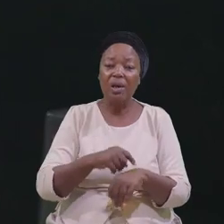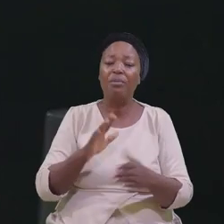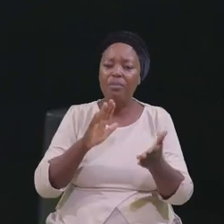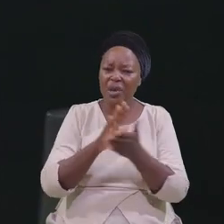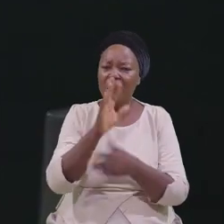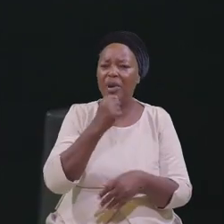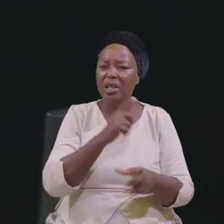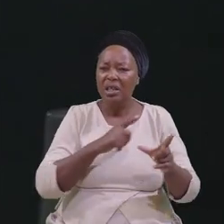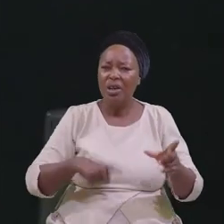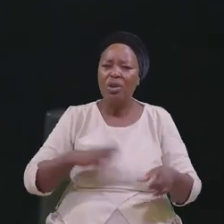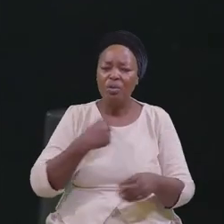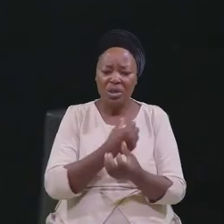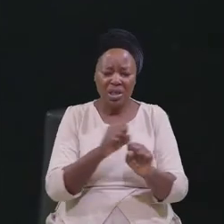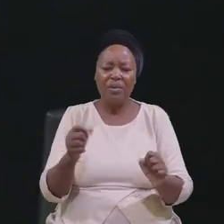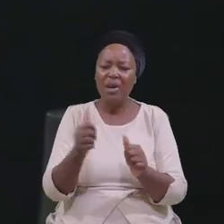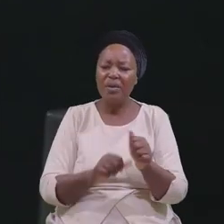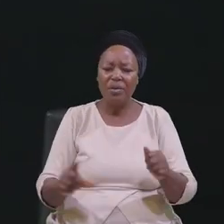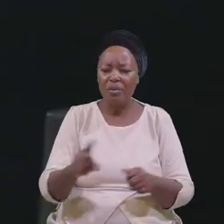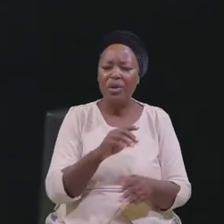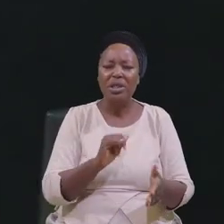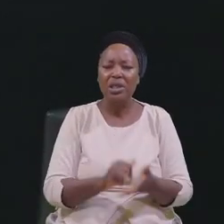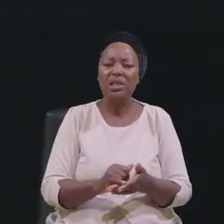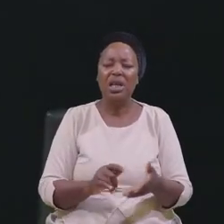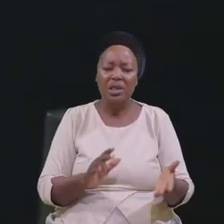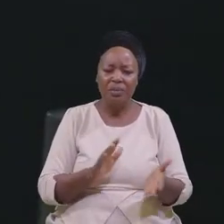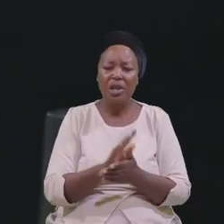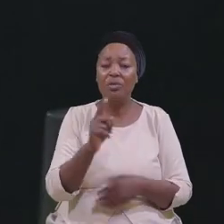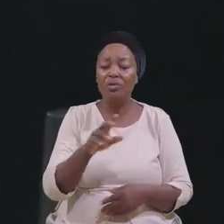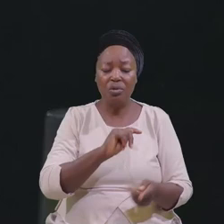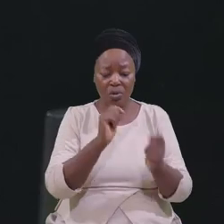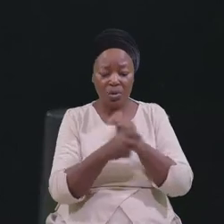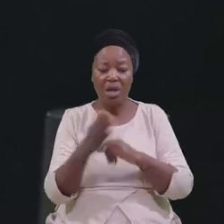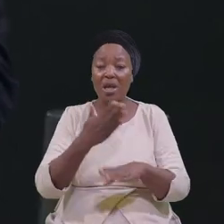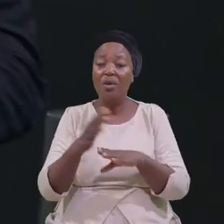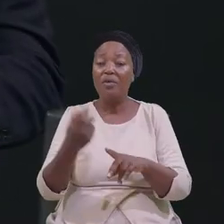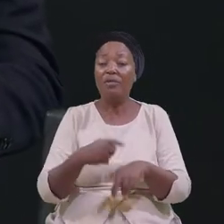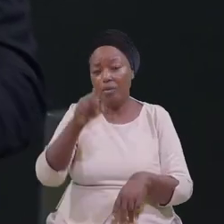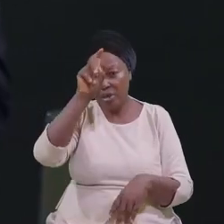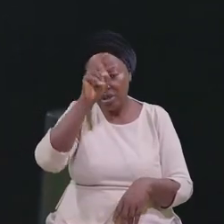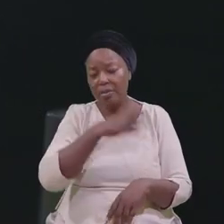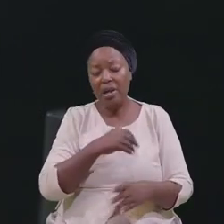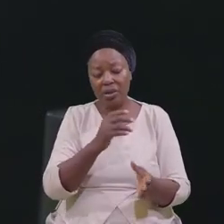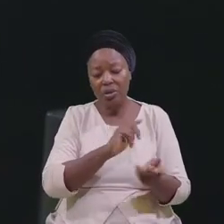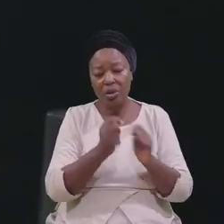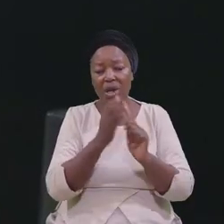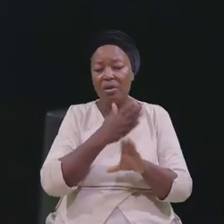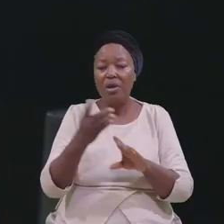save everyone who believes. You turn away from Egypt, you turn away from darkness, you turn away from sin, you